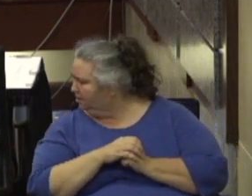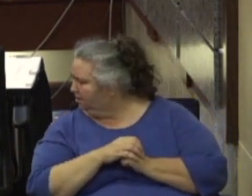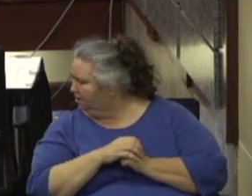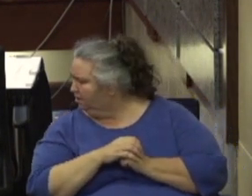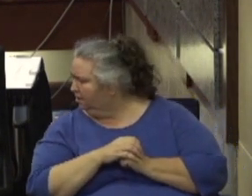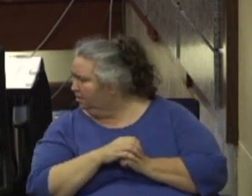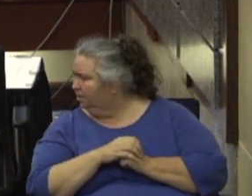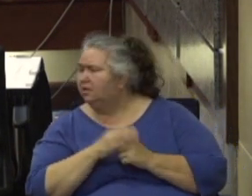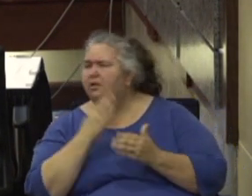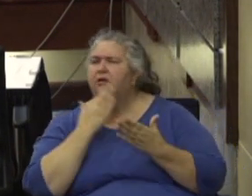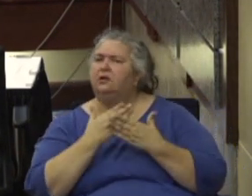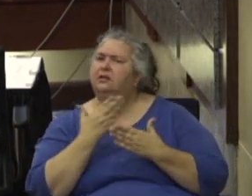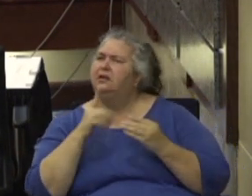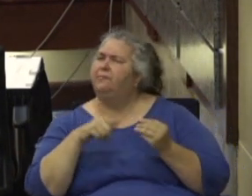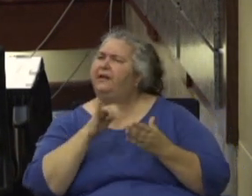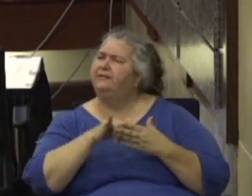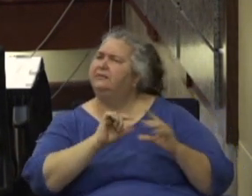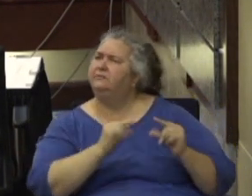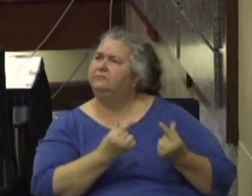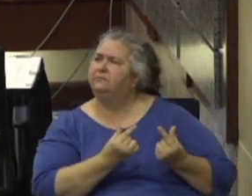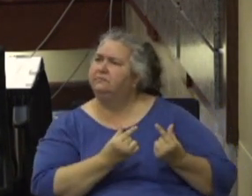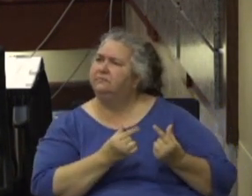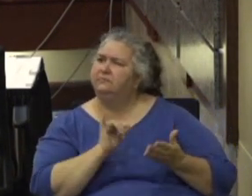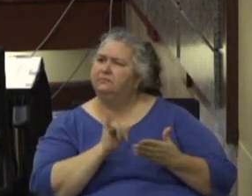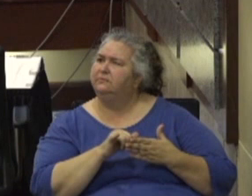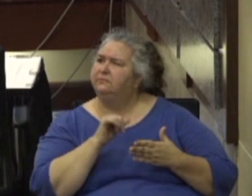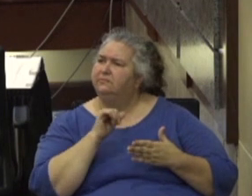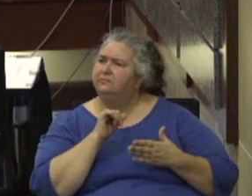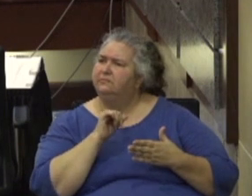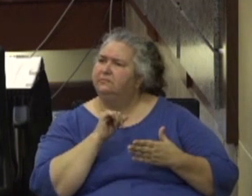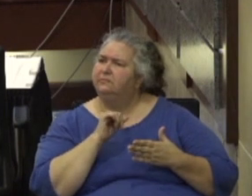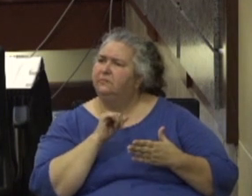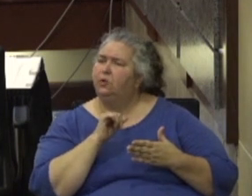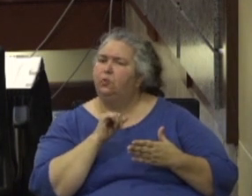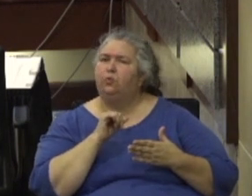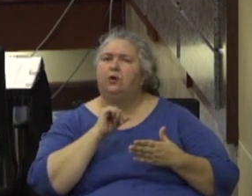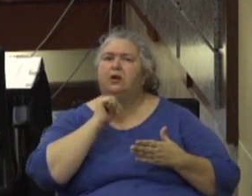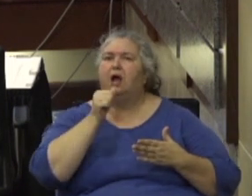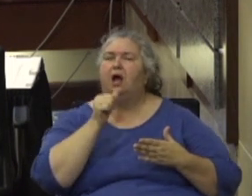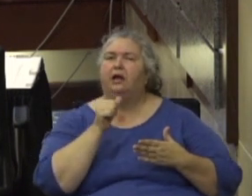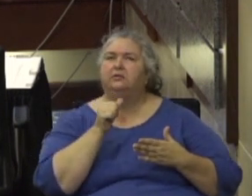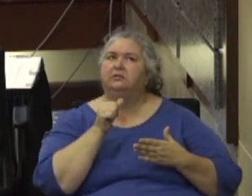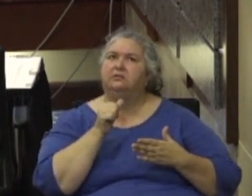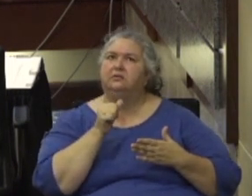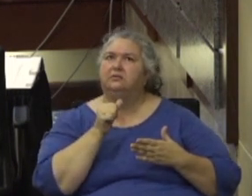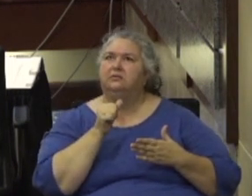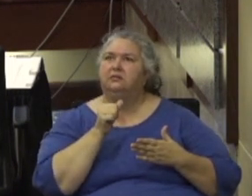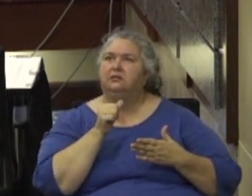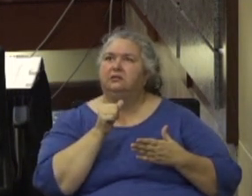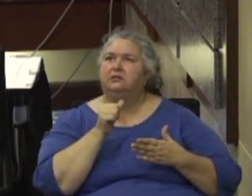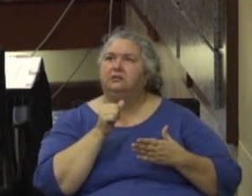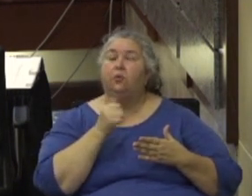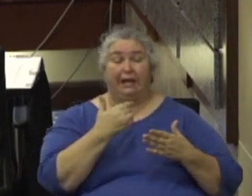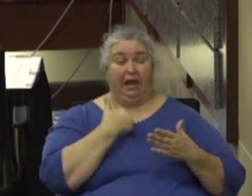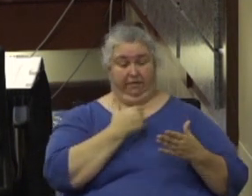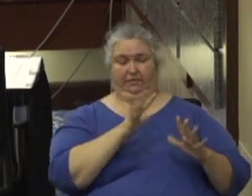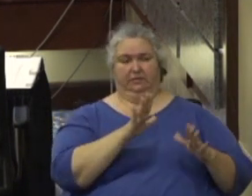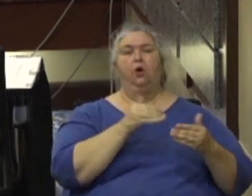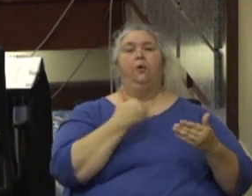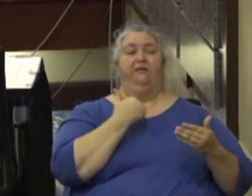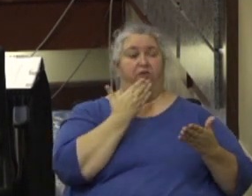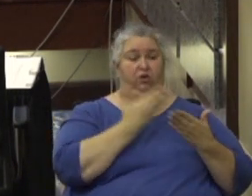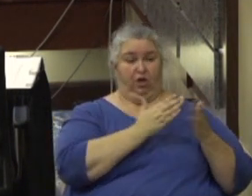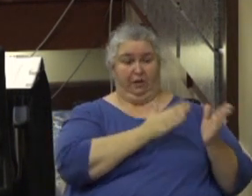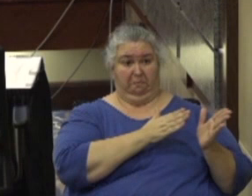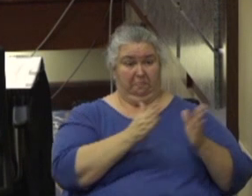The good thing about this group is that we're not reinventing the wheel in a lot of cases here. We've got a great infrastructure of